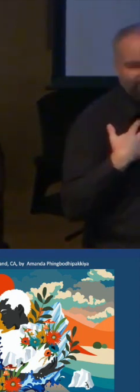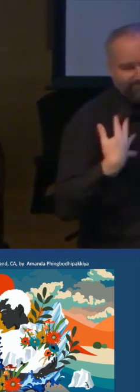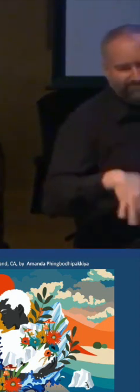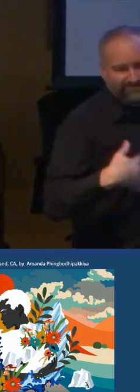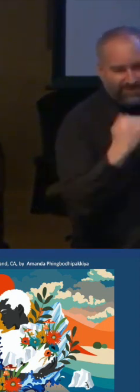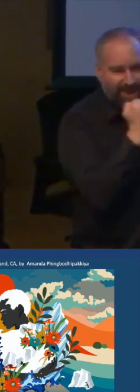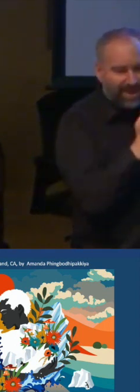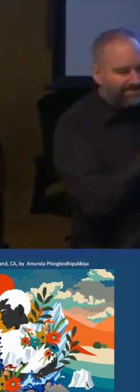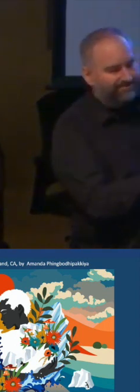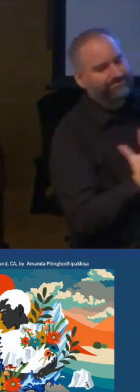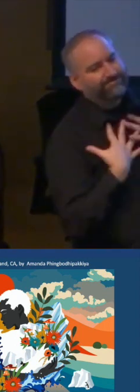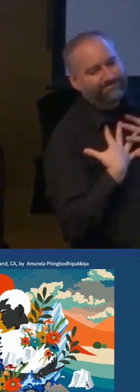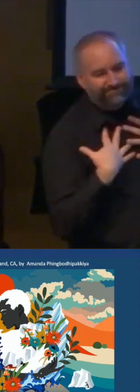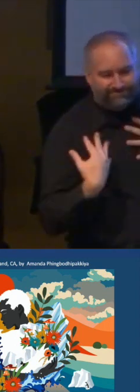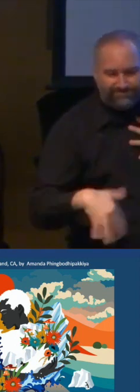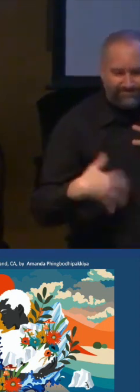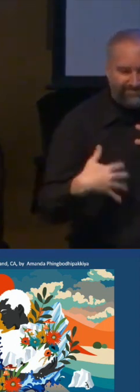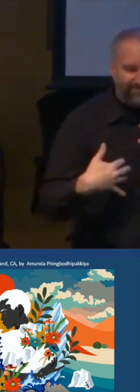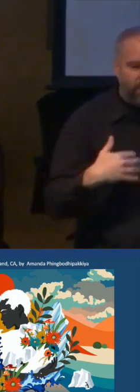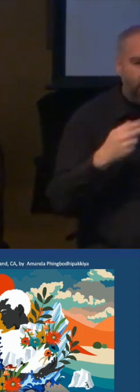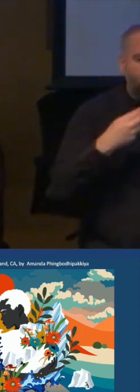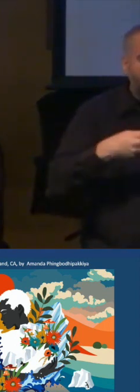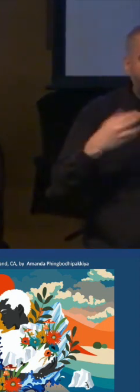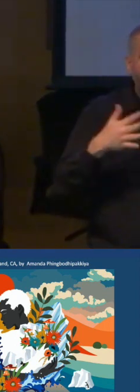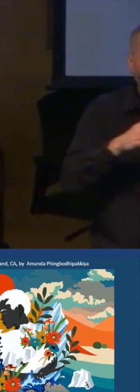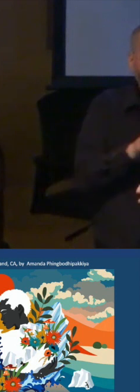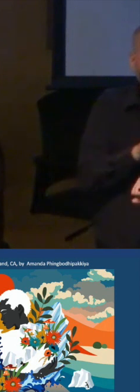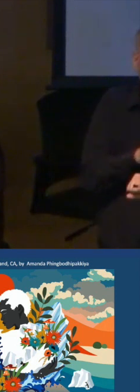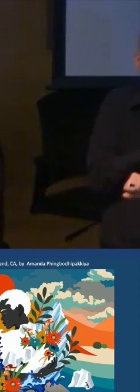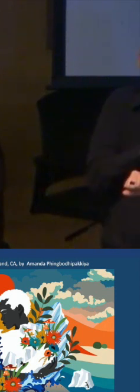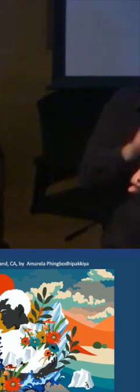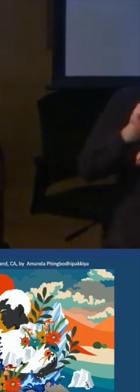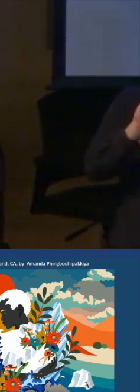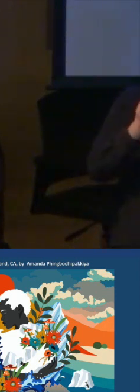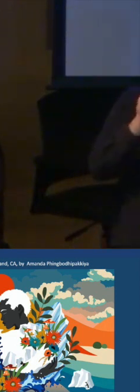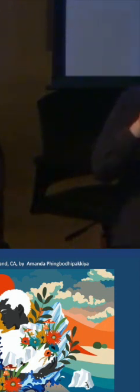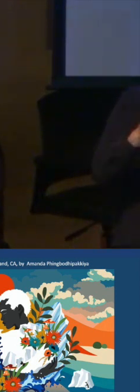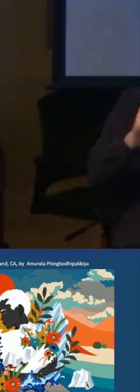gonna read a short